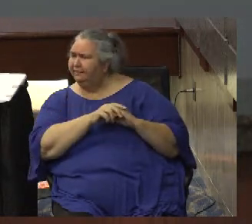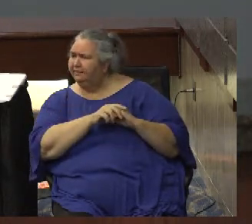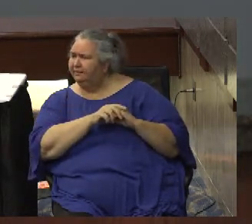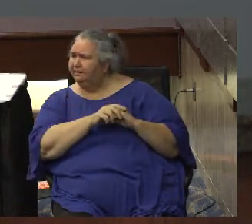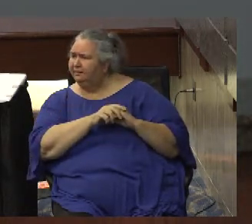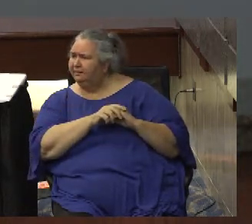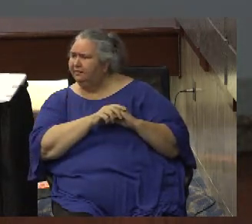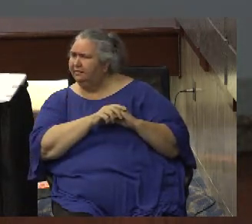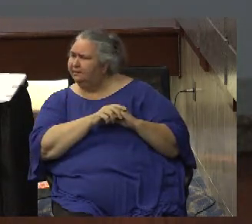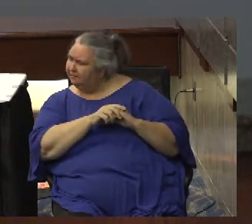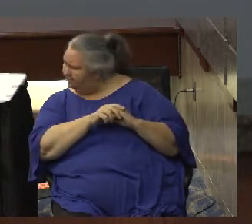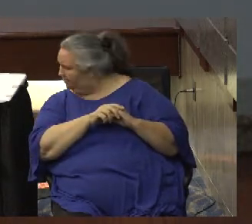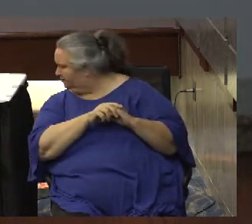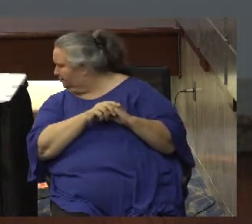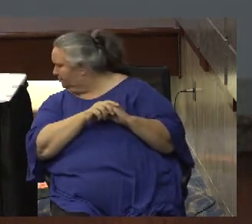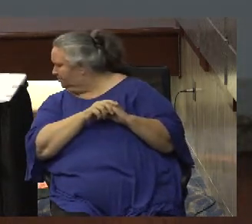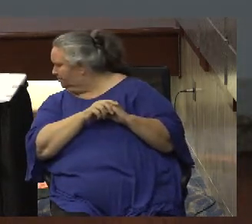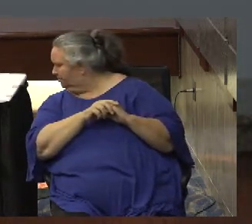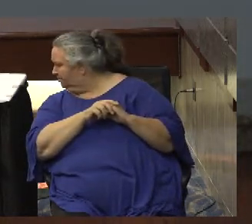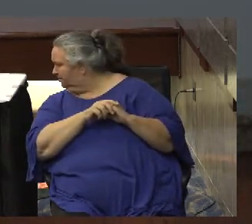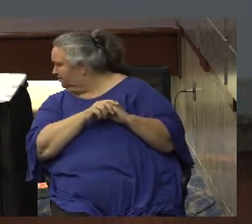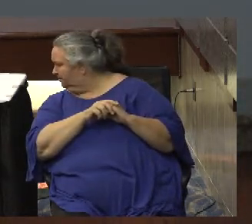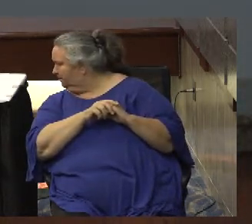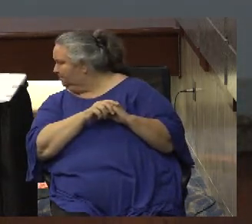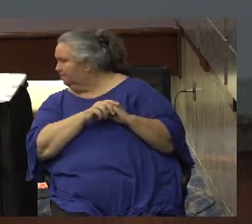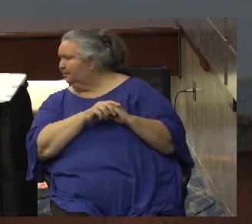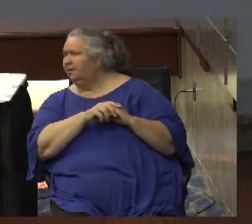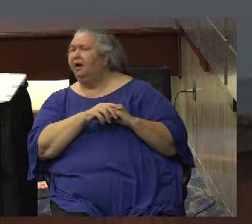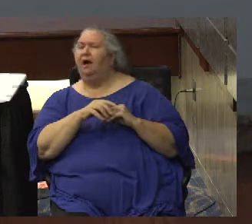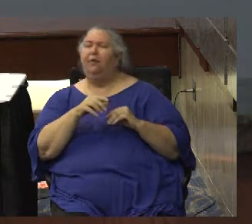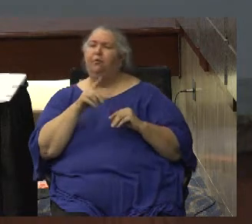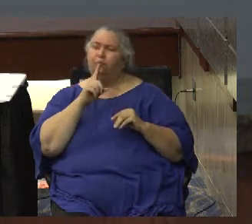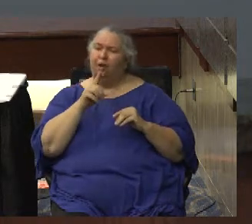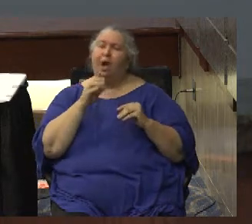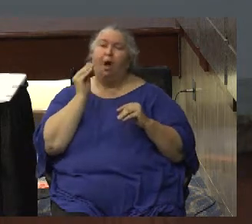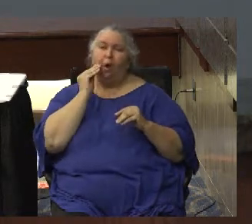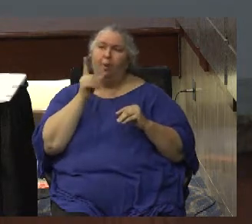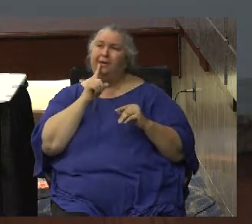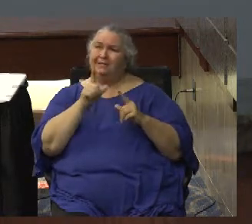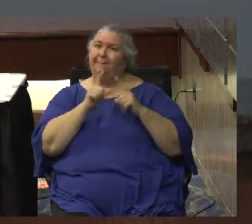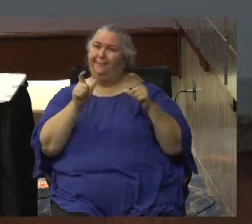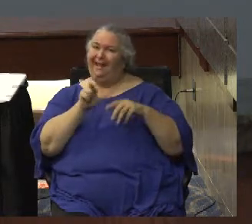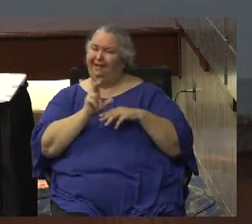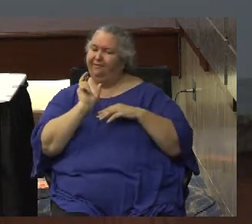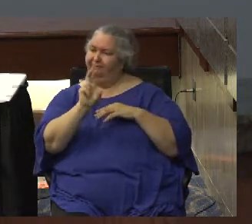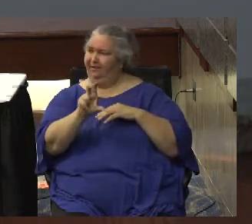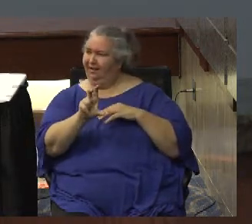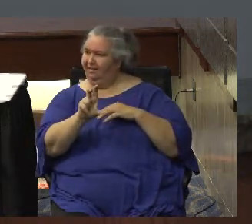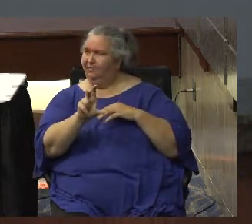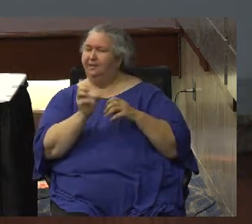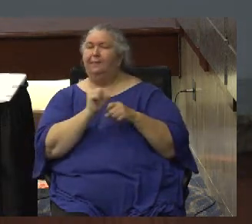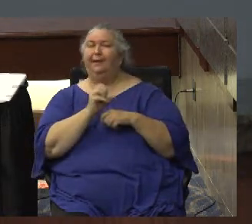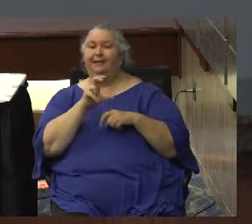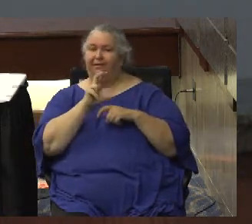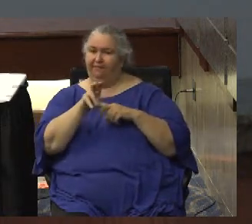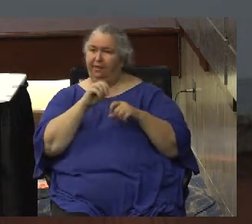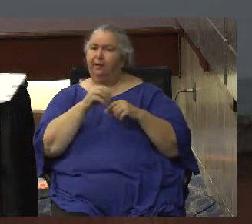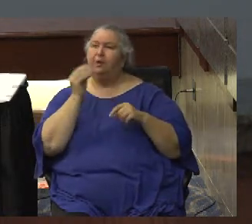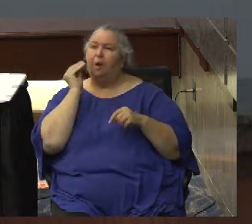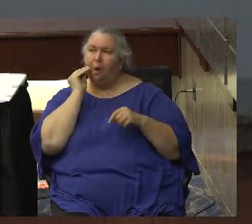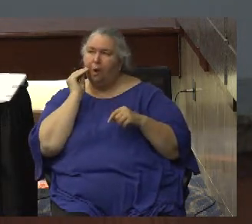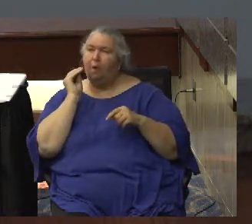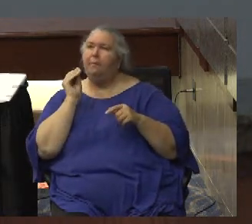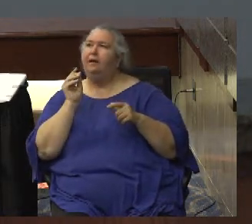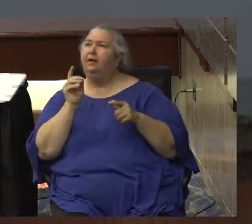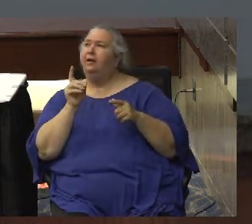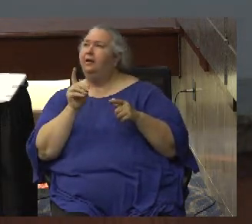the people, a person's home is usually the biggest investment they make, and they make that investment in the home in a part of